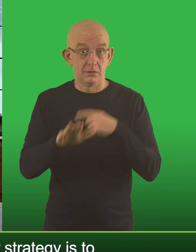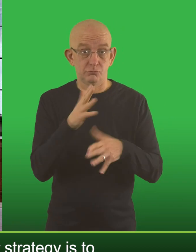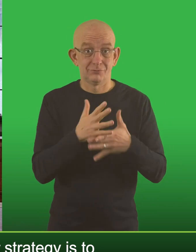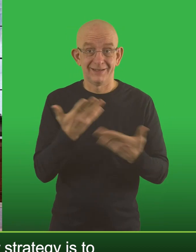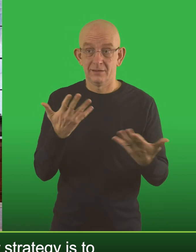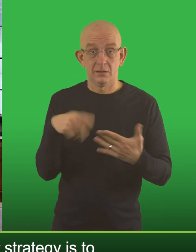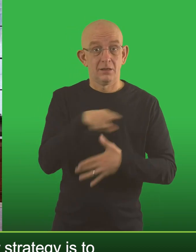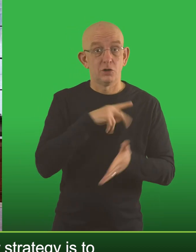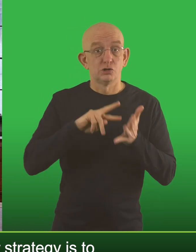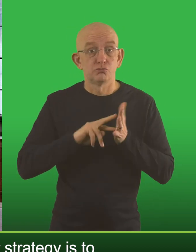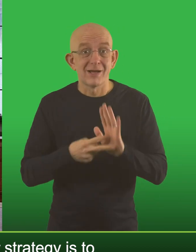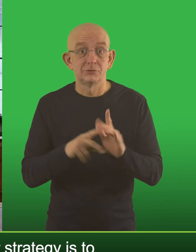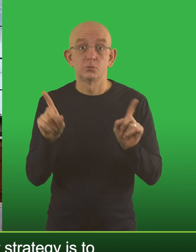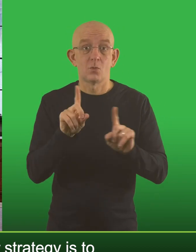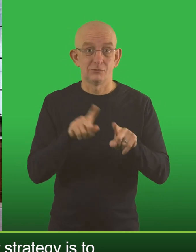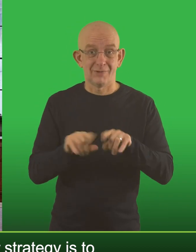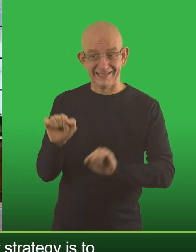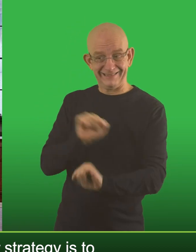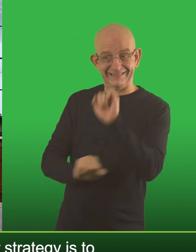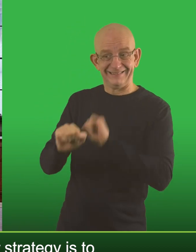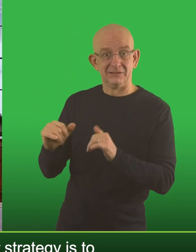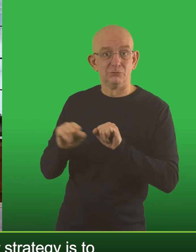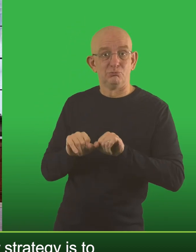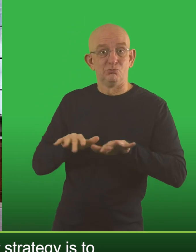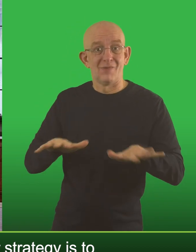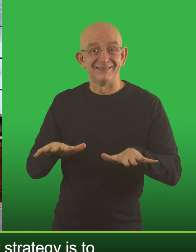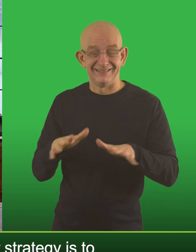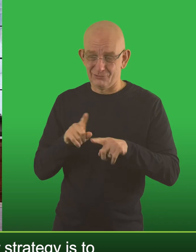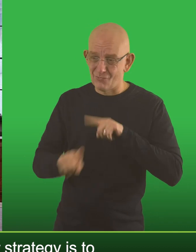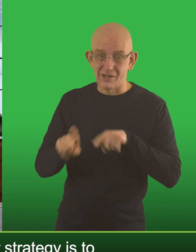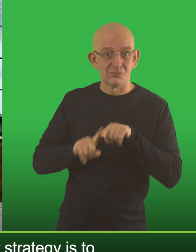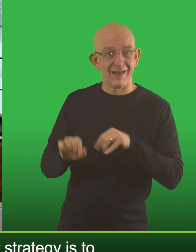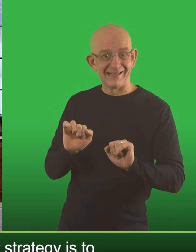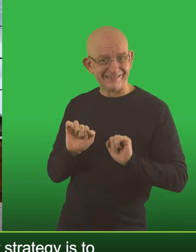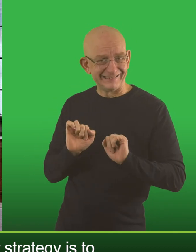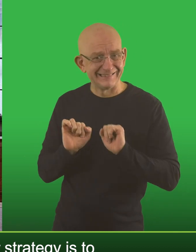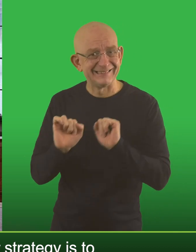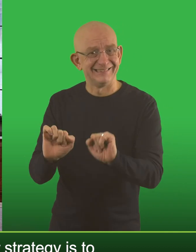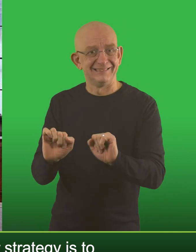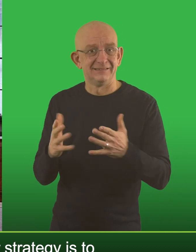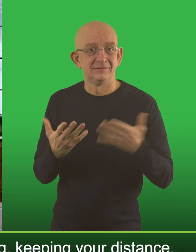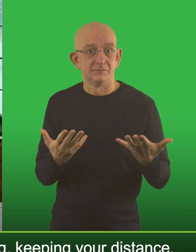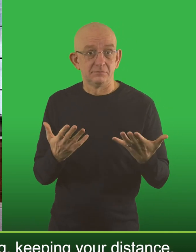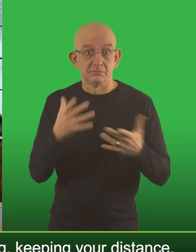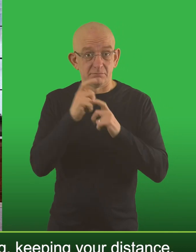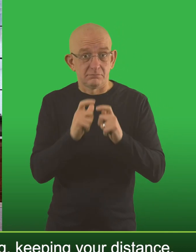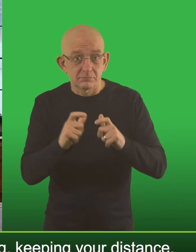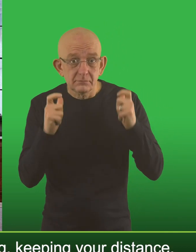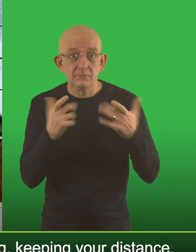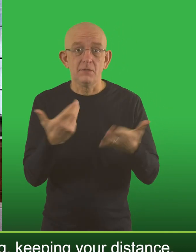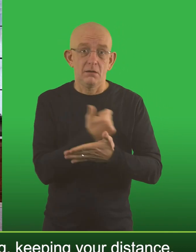So accordingly, our strategy is to delay the spread as much as we possibly can.